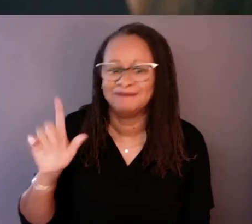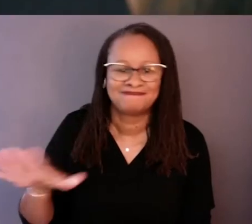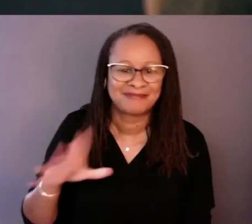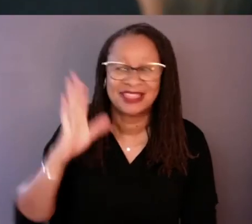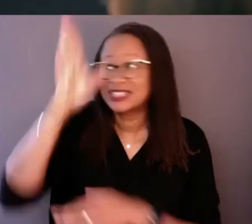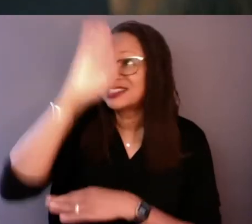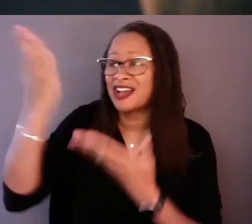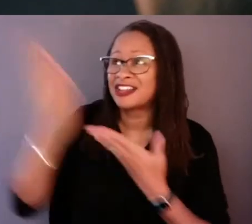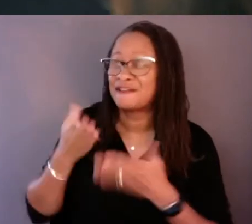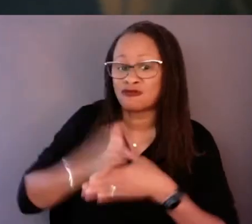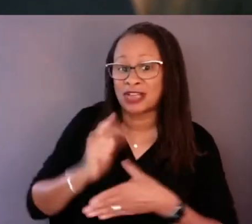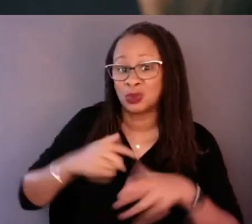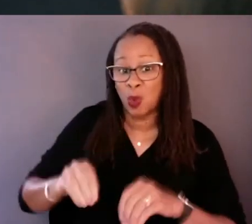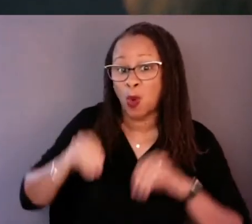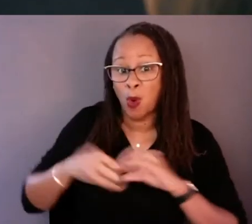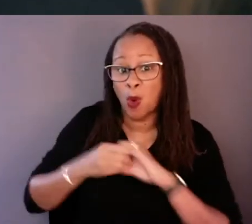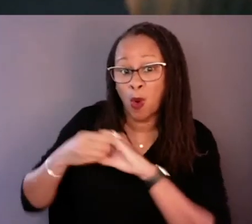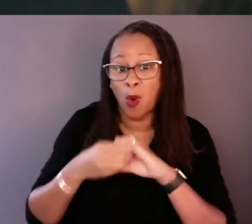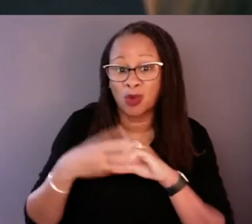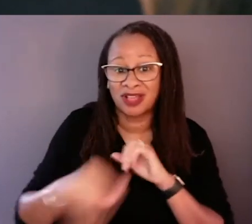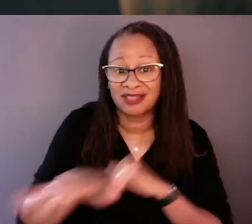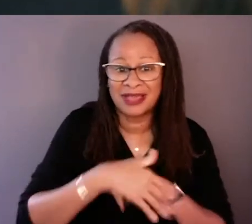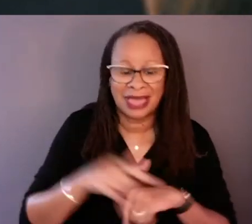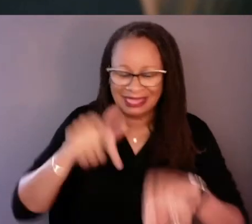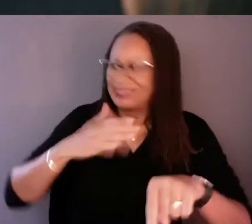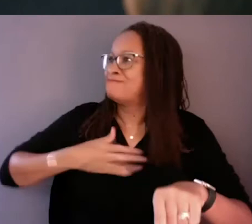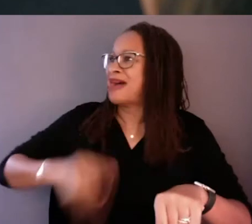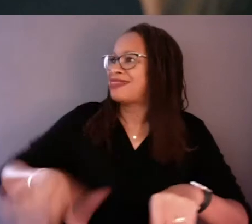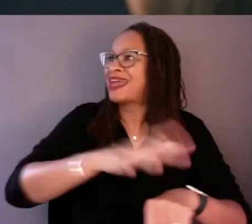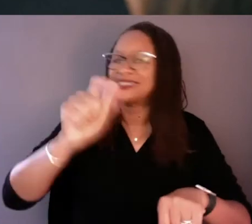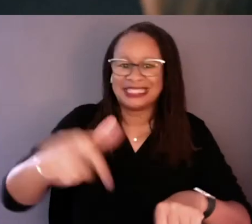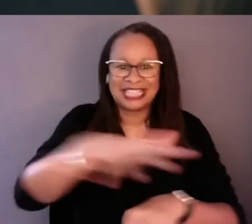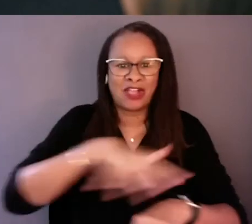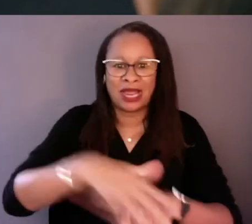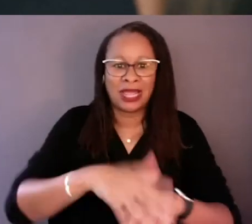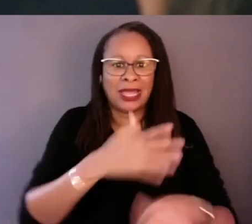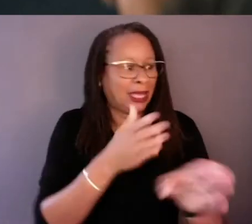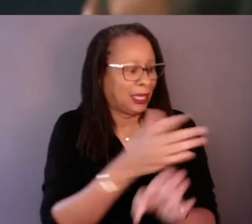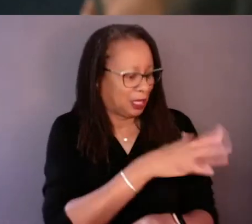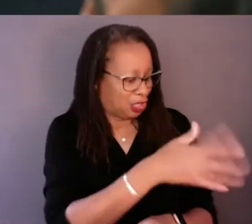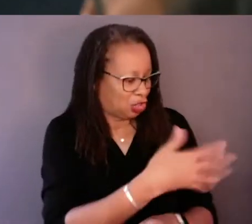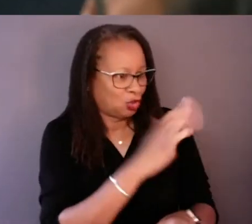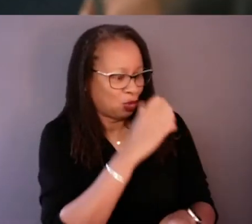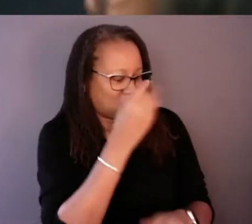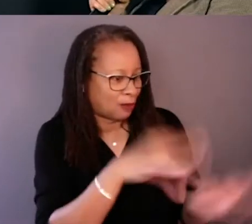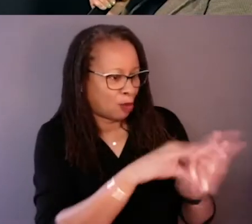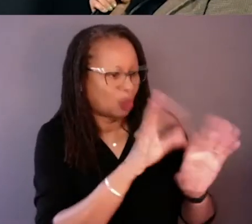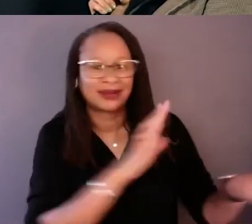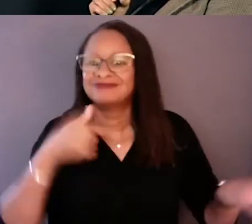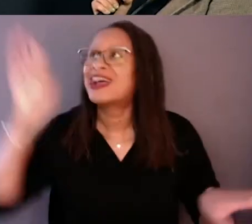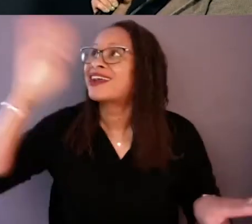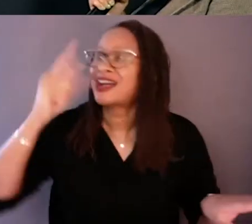pulled from some pioneering settler who saw themselves as the hero here in America as well. It seemed very familiar. Well,